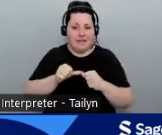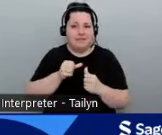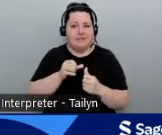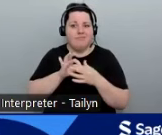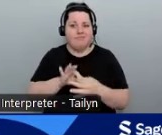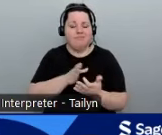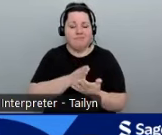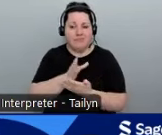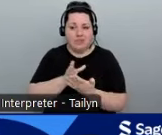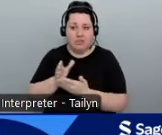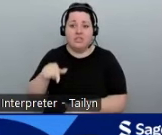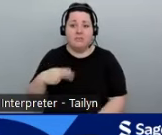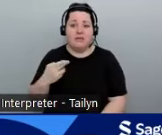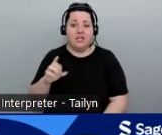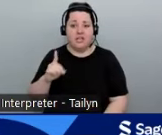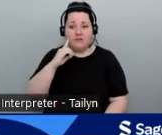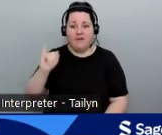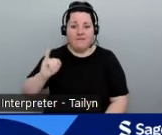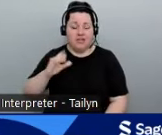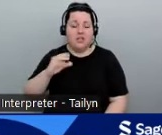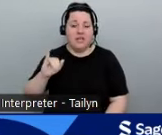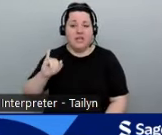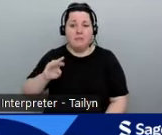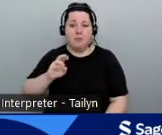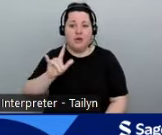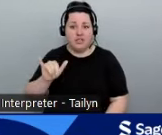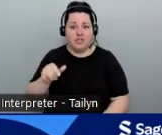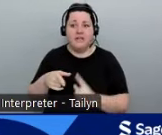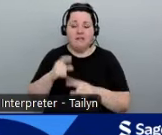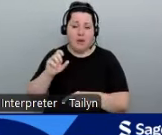PhD in infection and immunology from the University of Glasgow, Scotland.